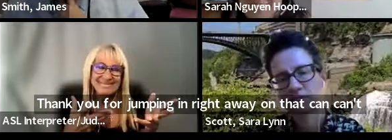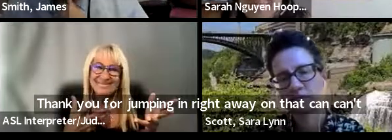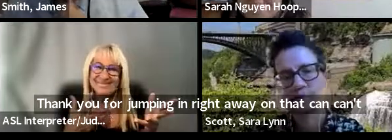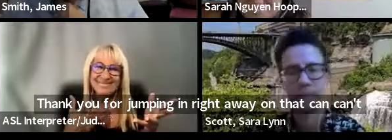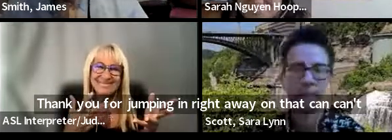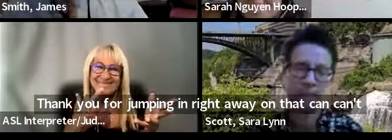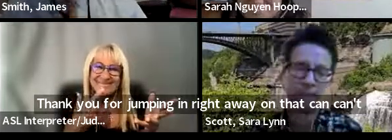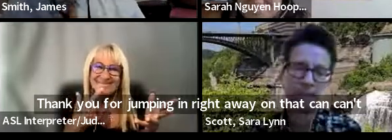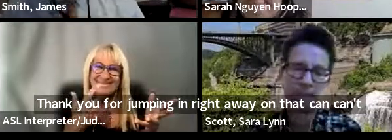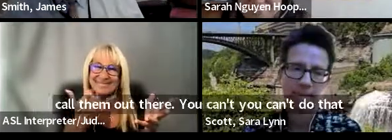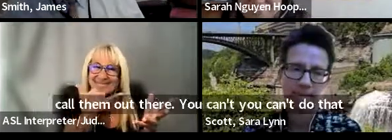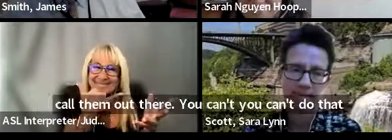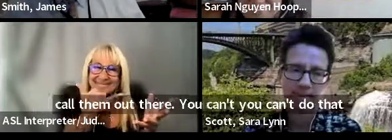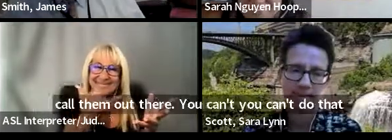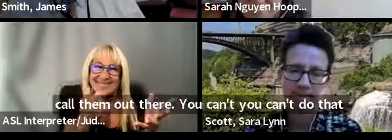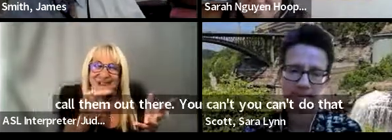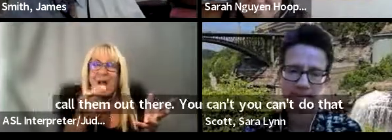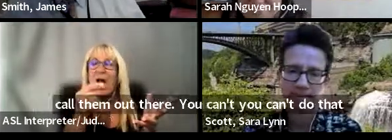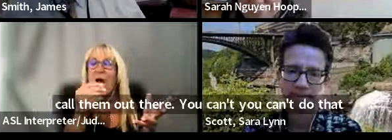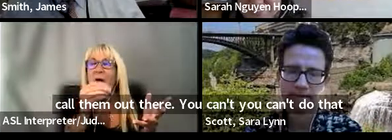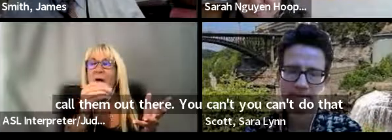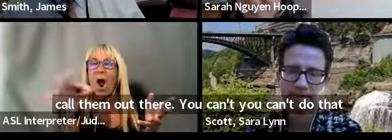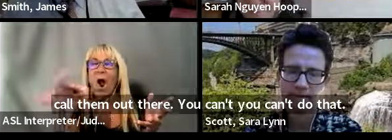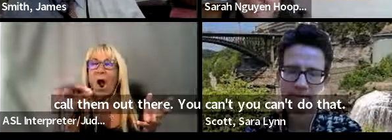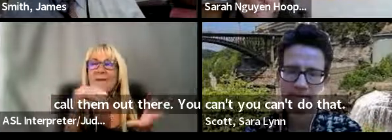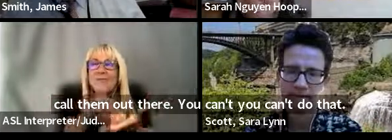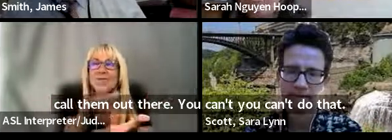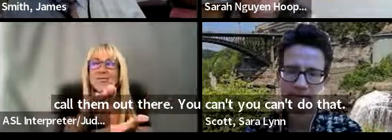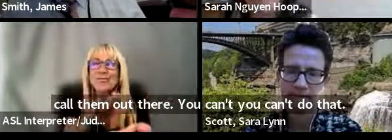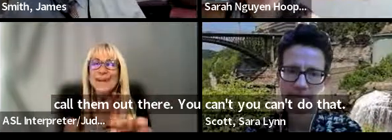that. It was off the record. It was off the record.